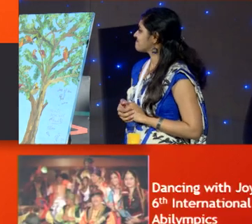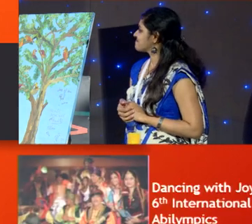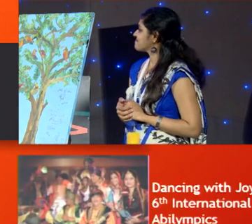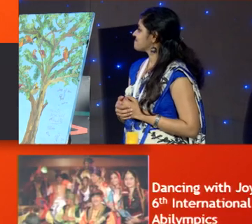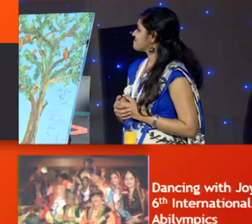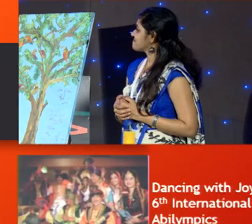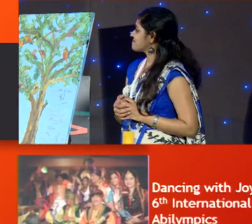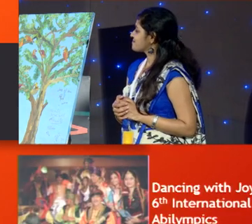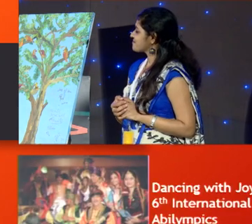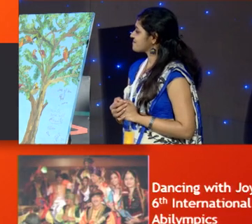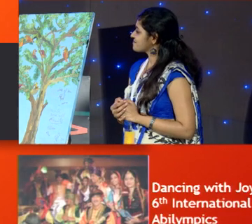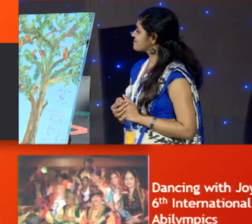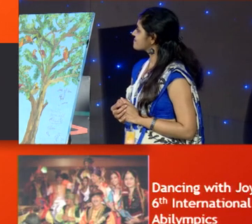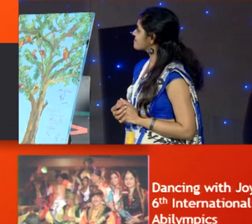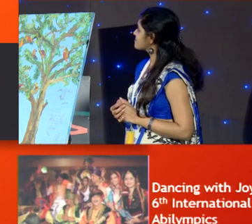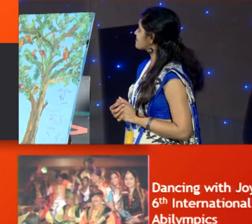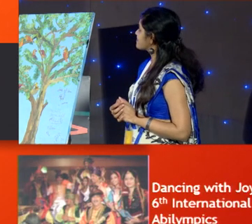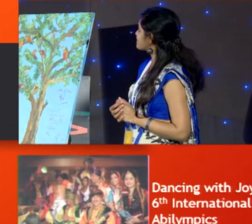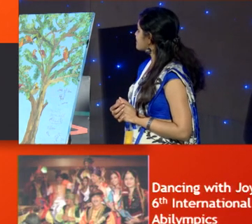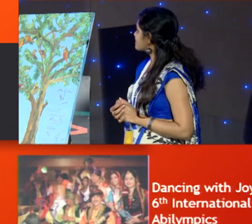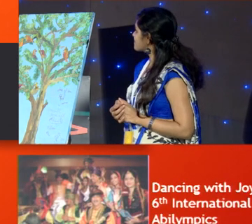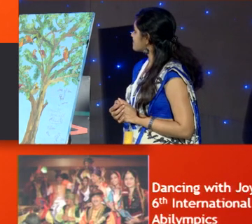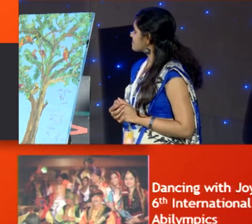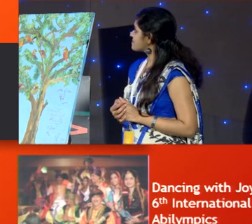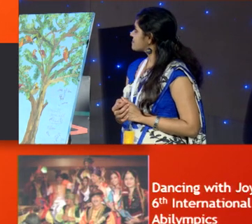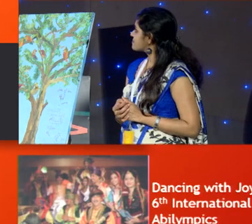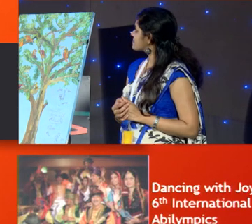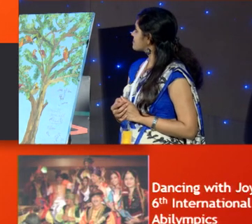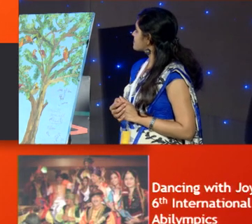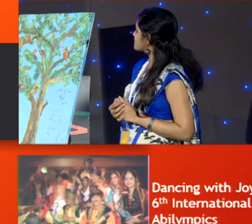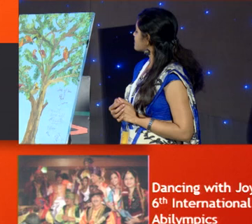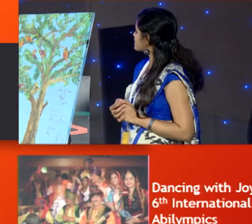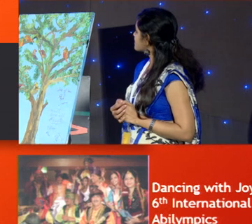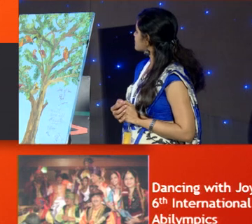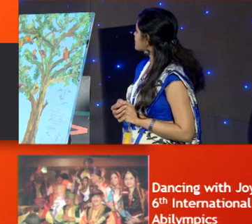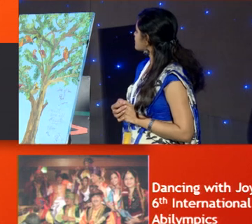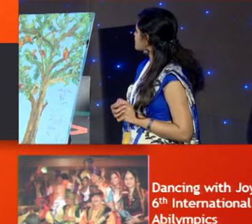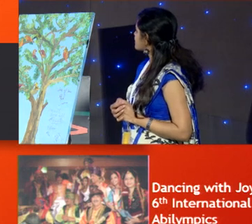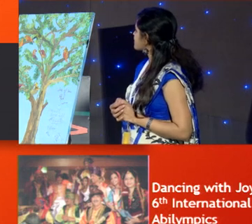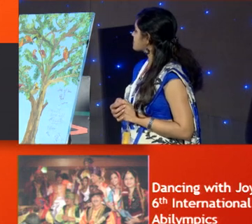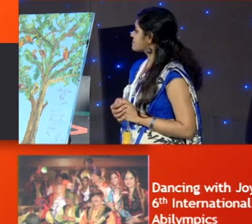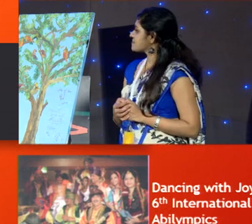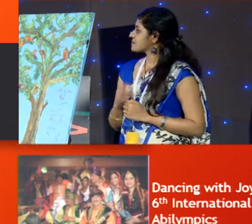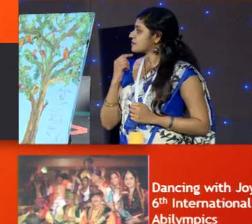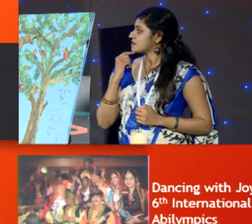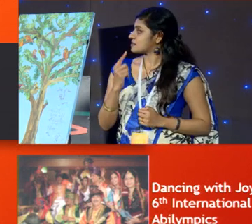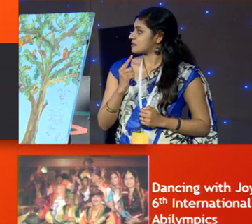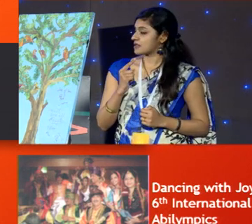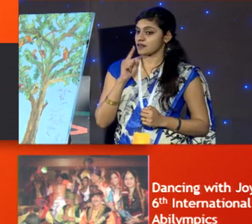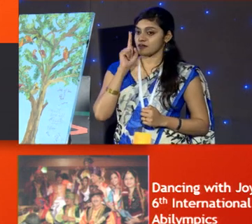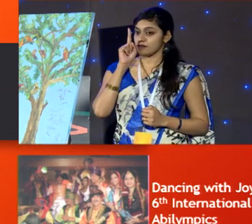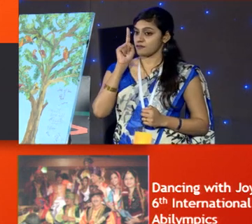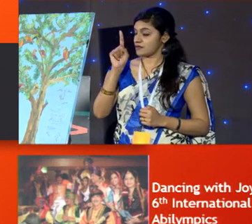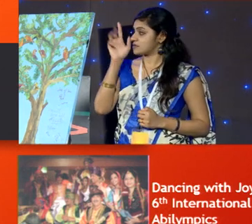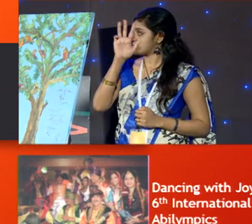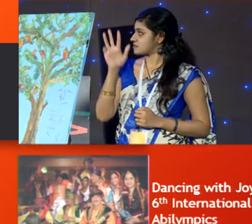As I said, AmarJyoti introduced Abilympics in India in 1981. For the first International